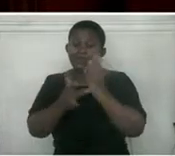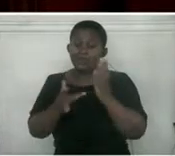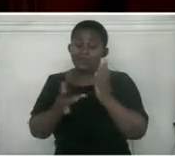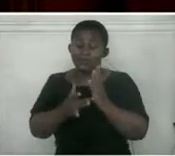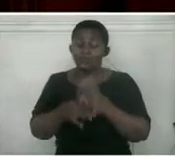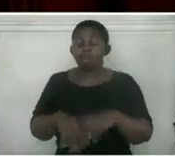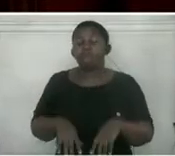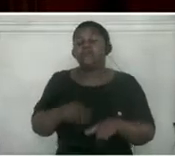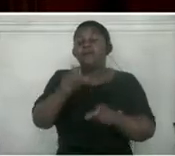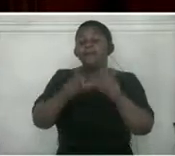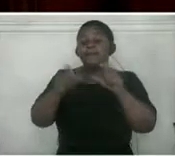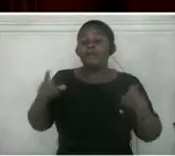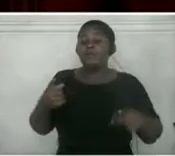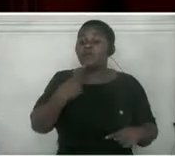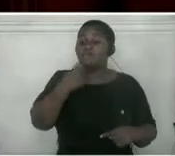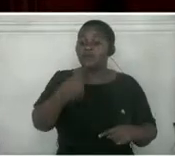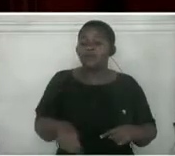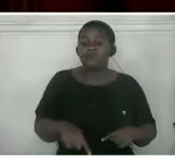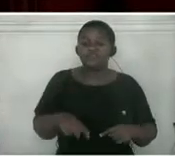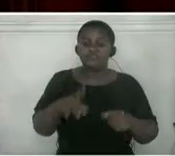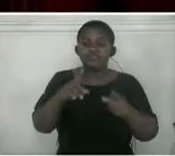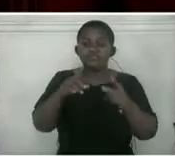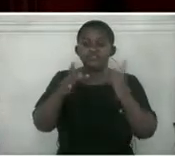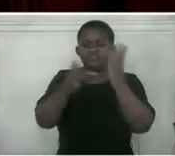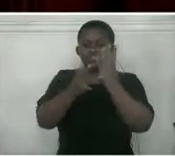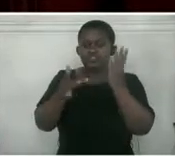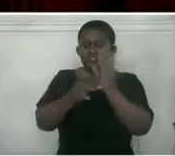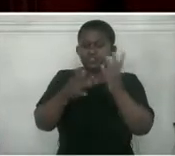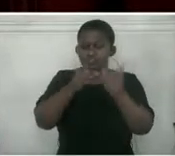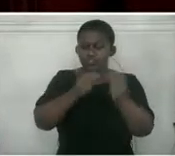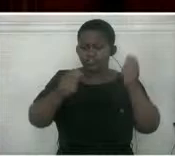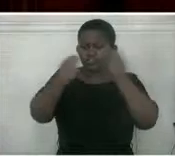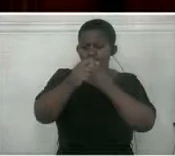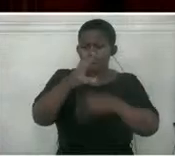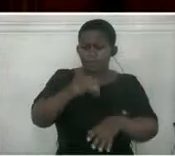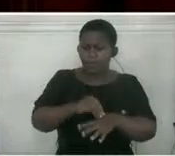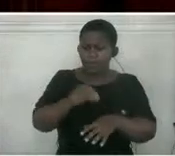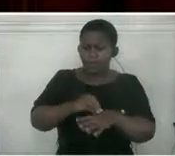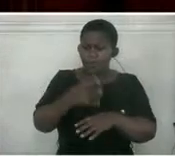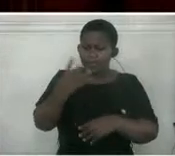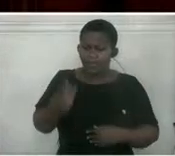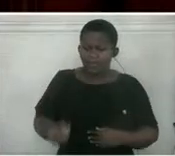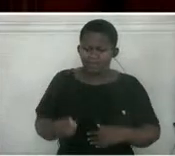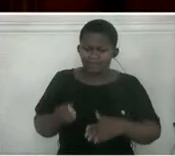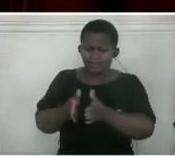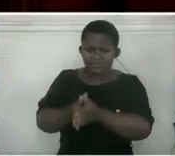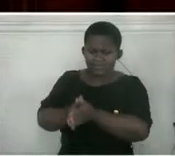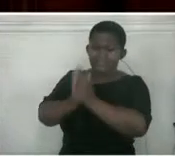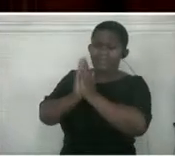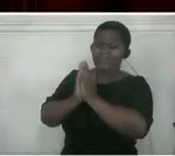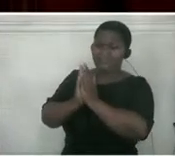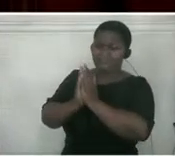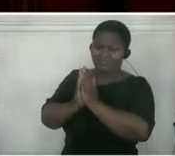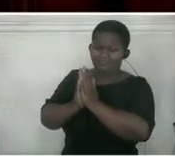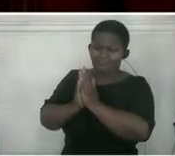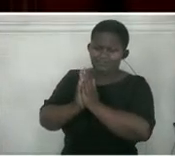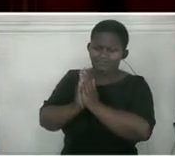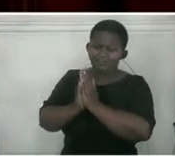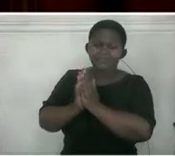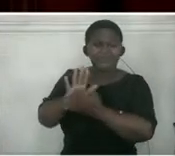labo abathi i-fourth industrial revolution inenkinga, besingacela ukuthi hayi